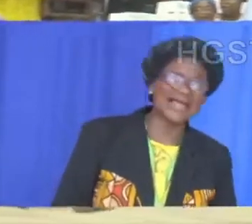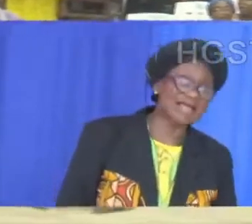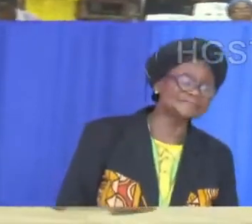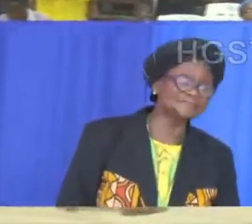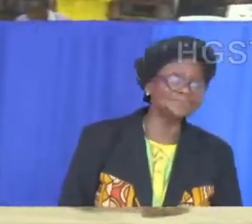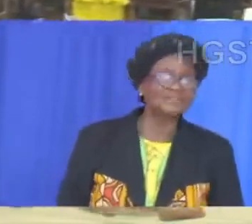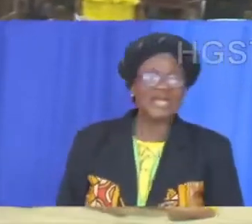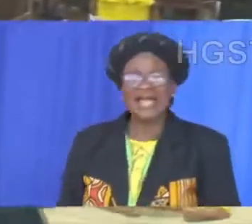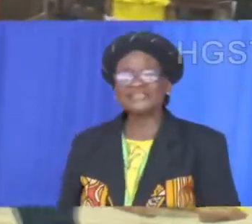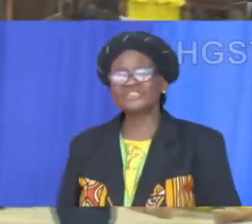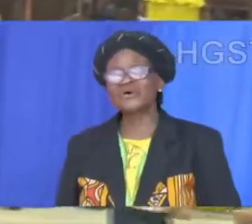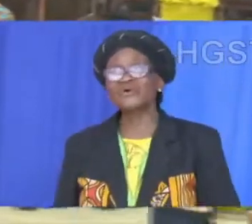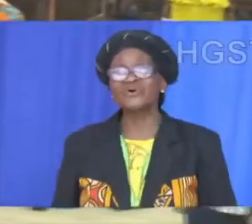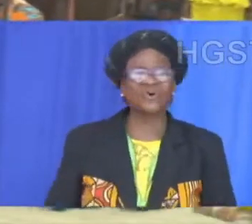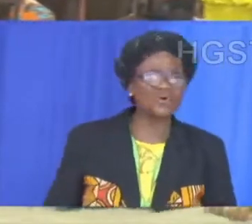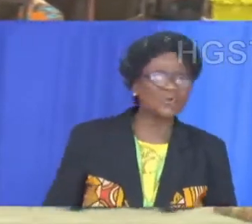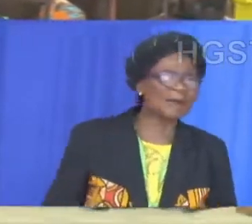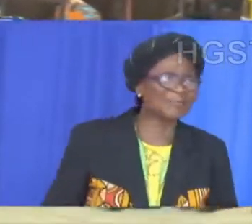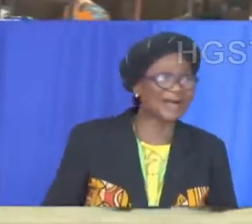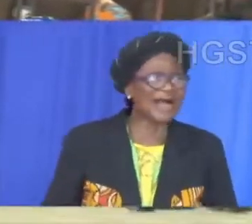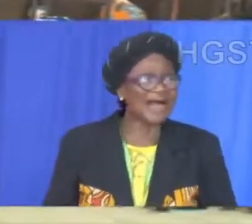Thank you, Jesus.